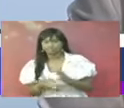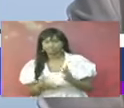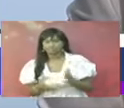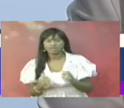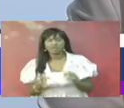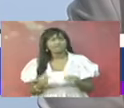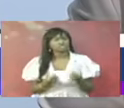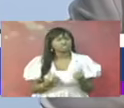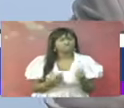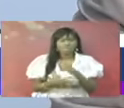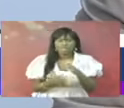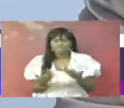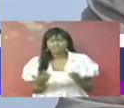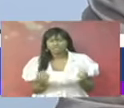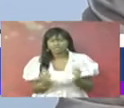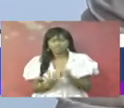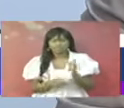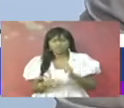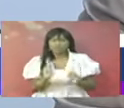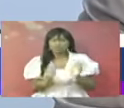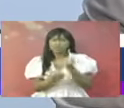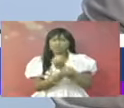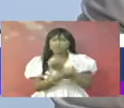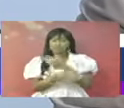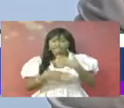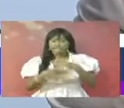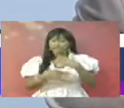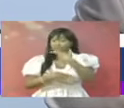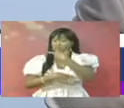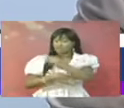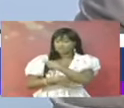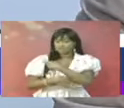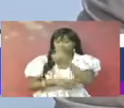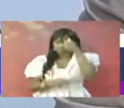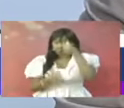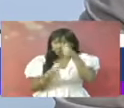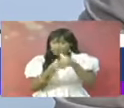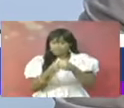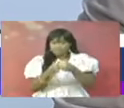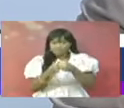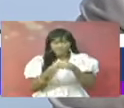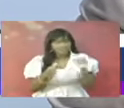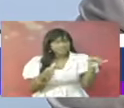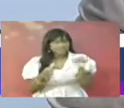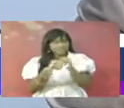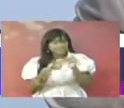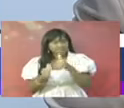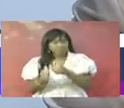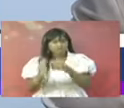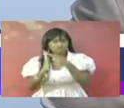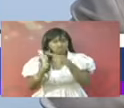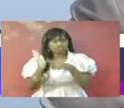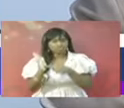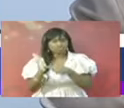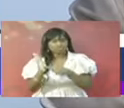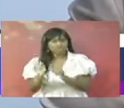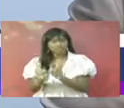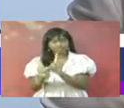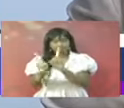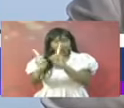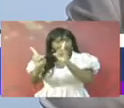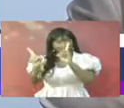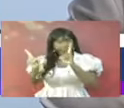we love. After vaccination, remember to practice the 3 W's properly. Watch your